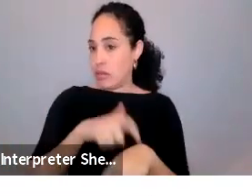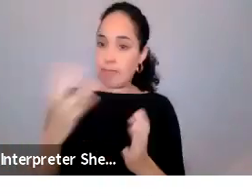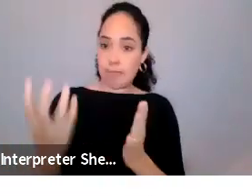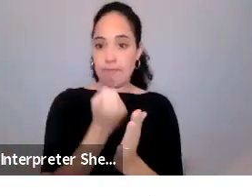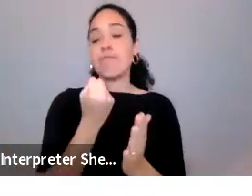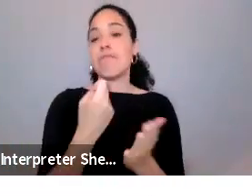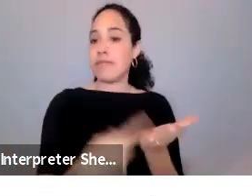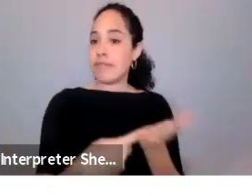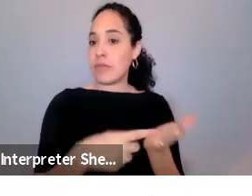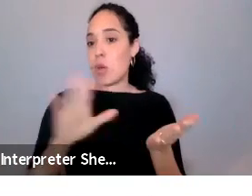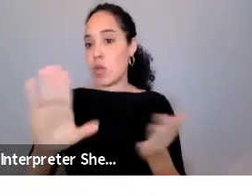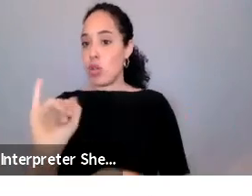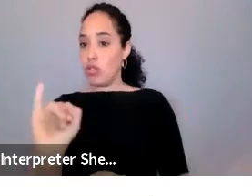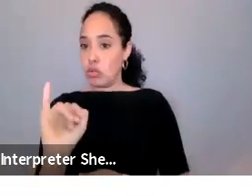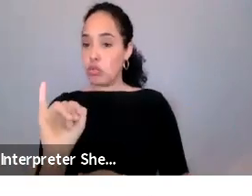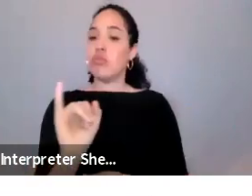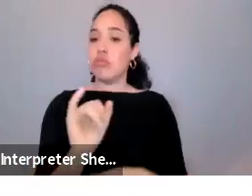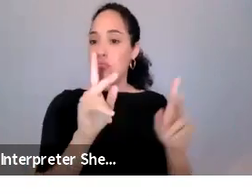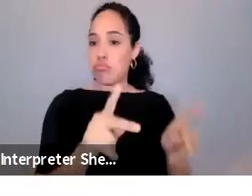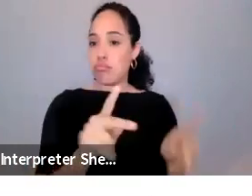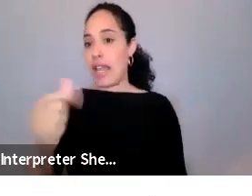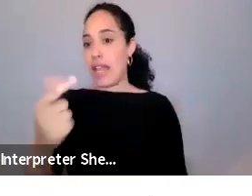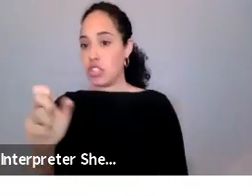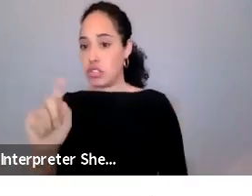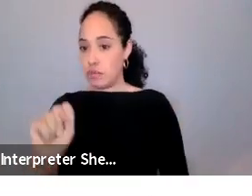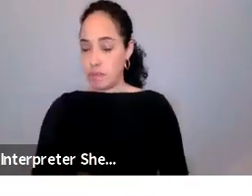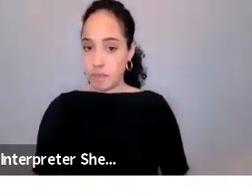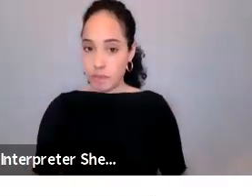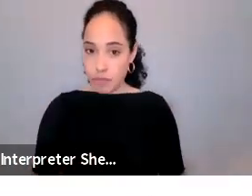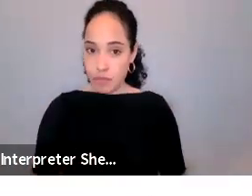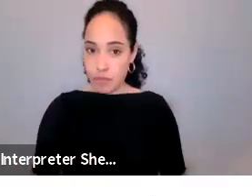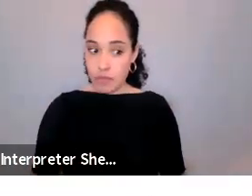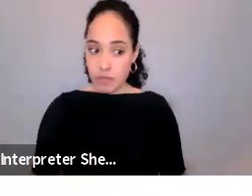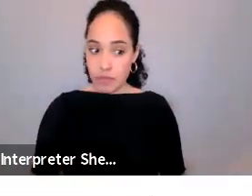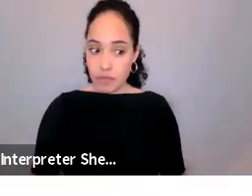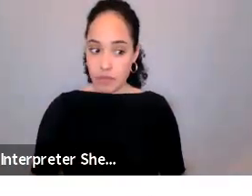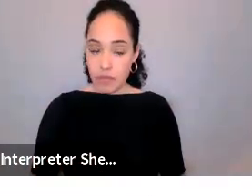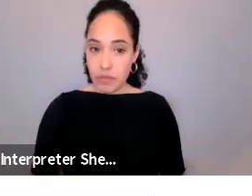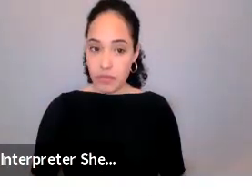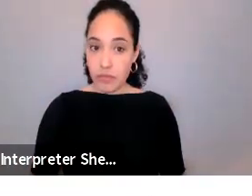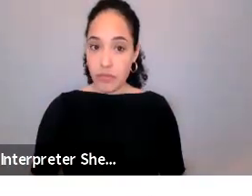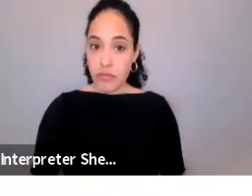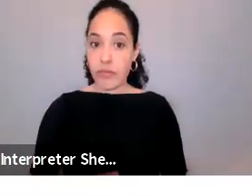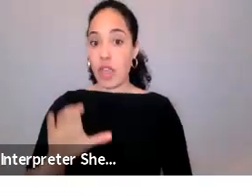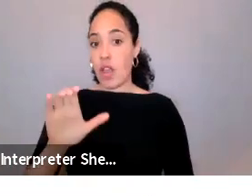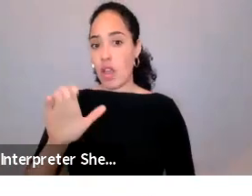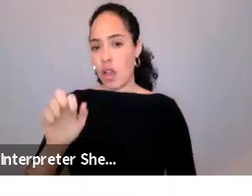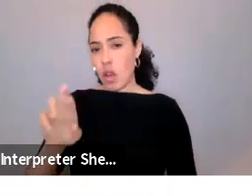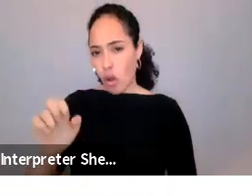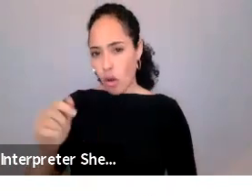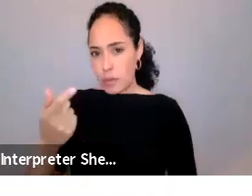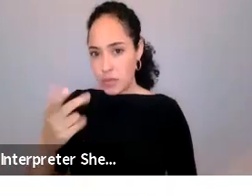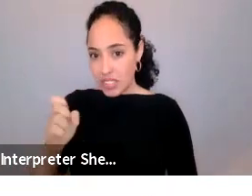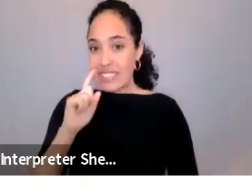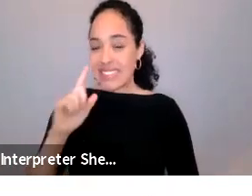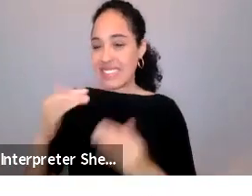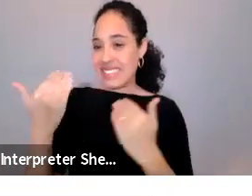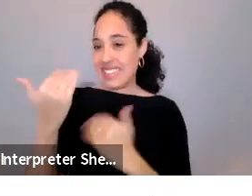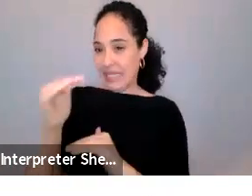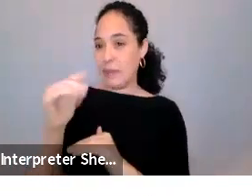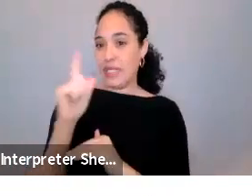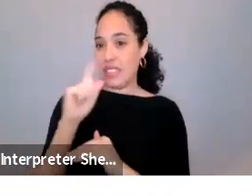The NFIP flood policies do come with coverage limits. Congress limits the amount of coverage in an NFIP policy depending on